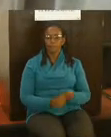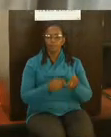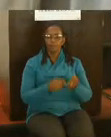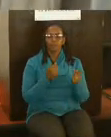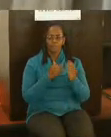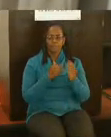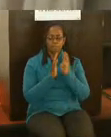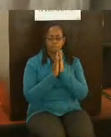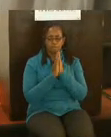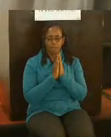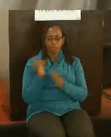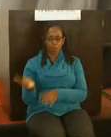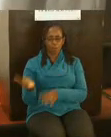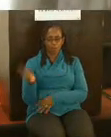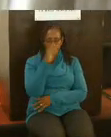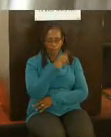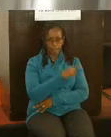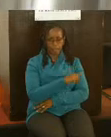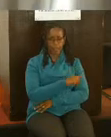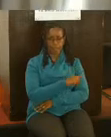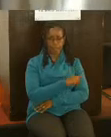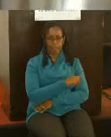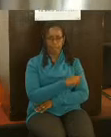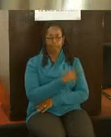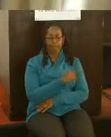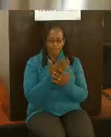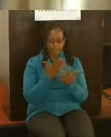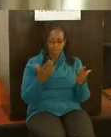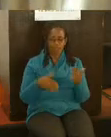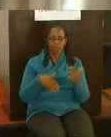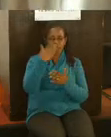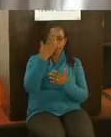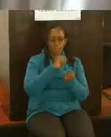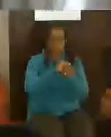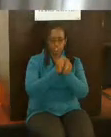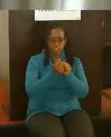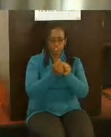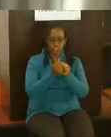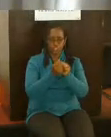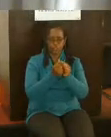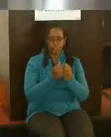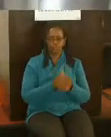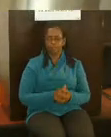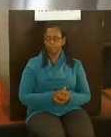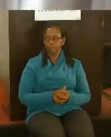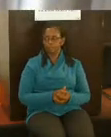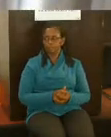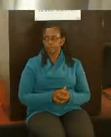One day things will change